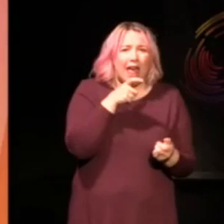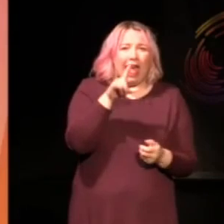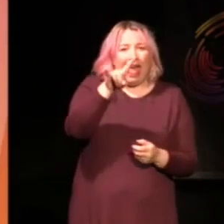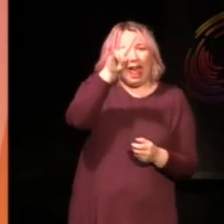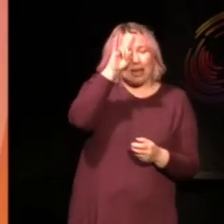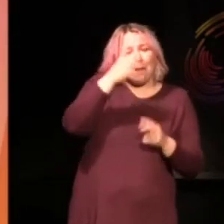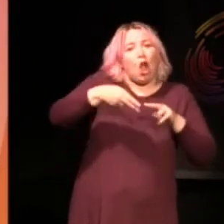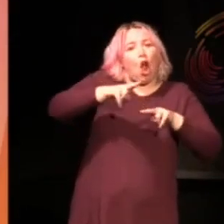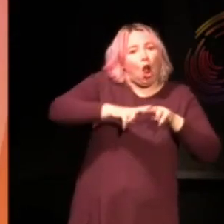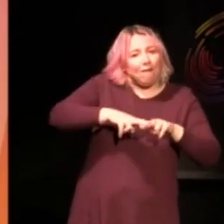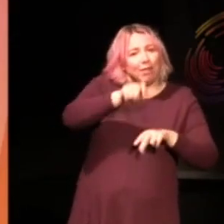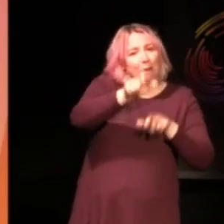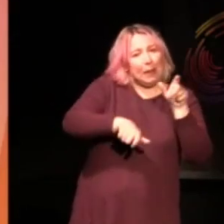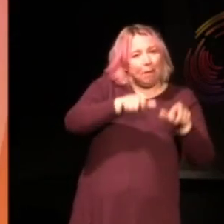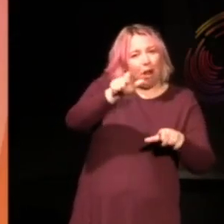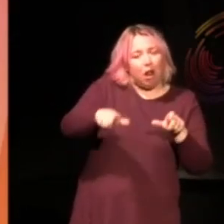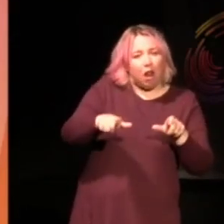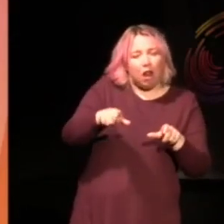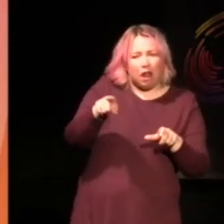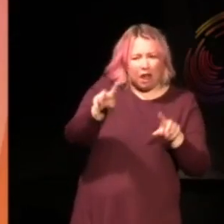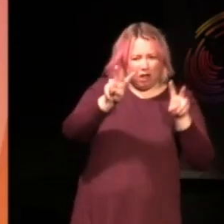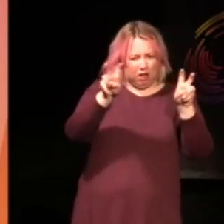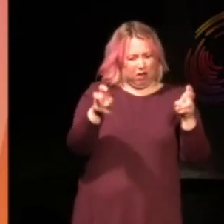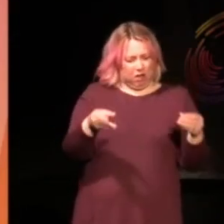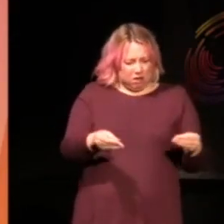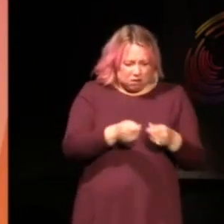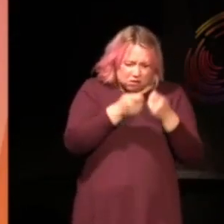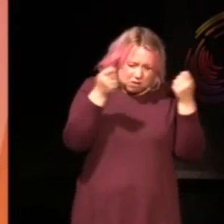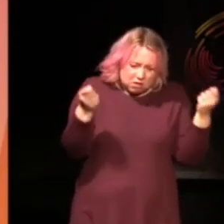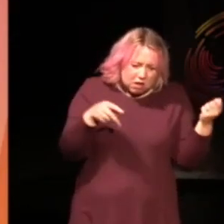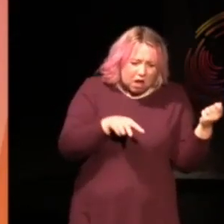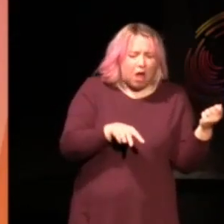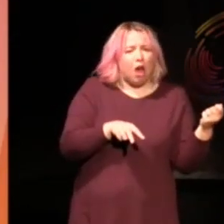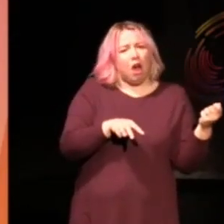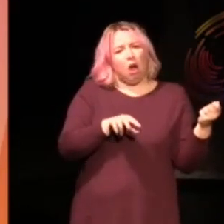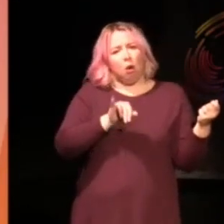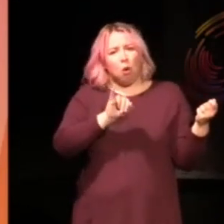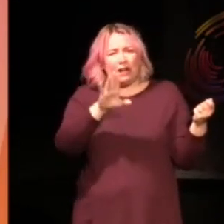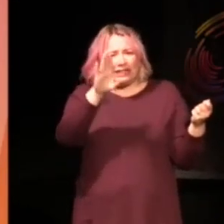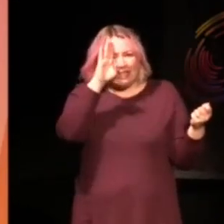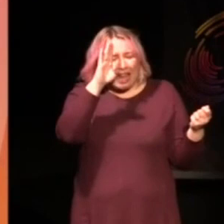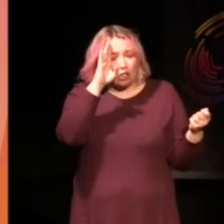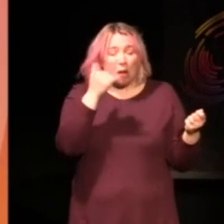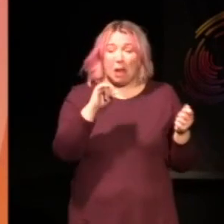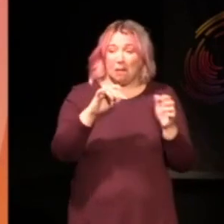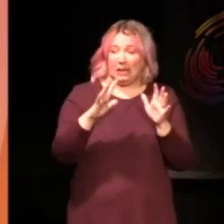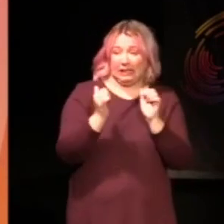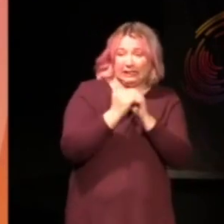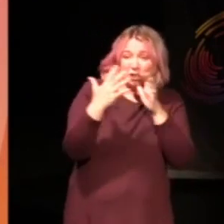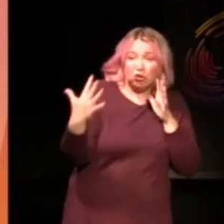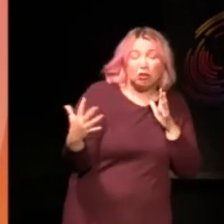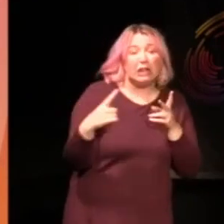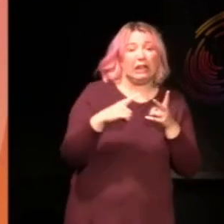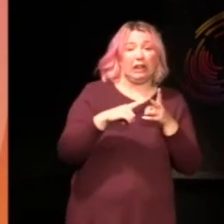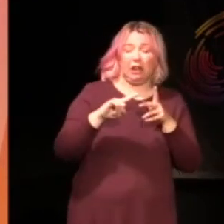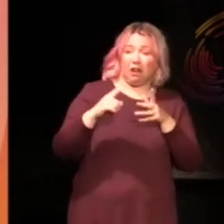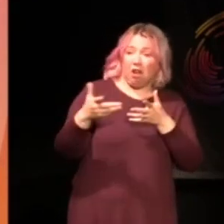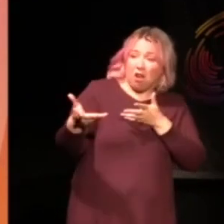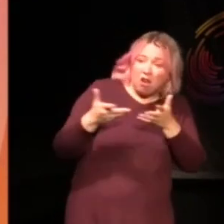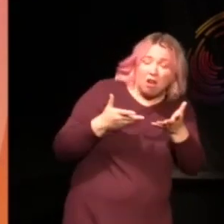people, being used elsewhere. So it's very dangerous. We might have disagreements, we might have our